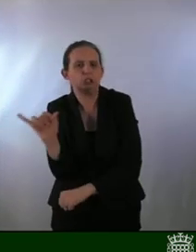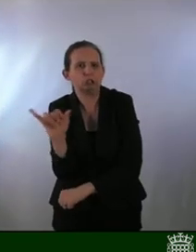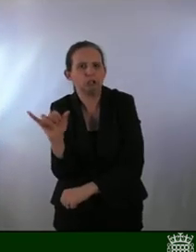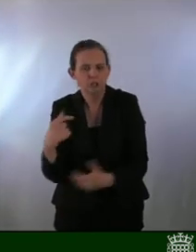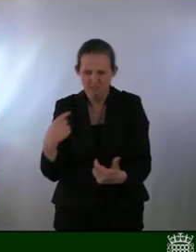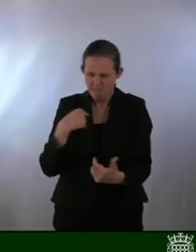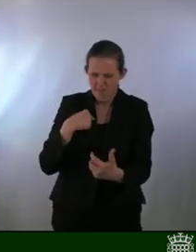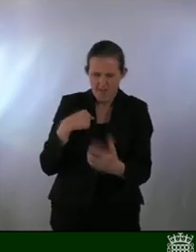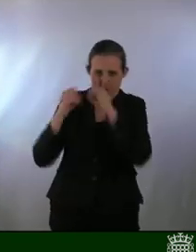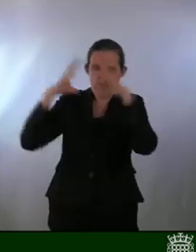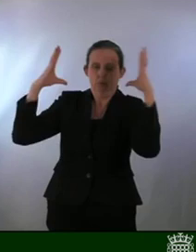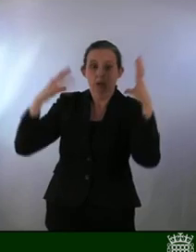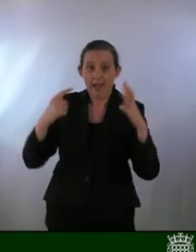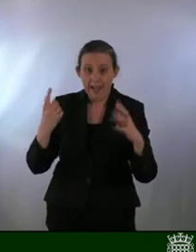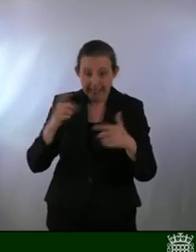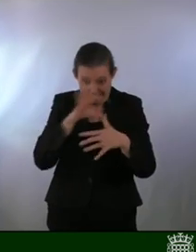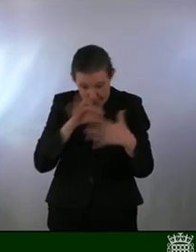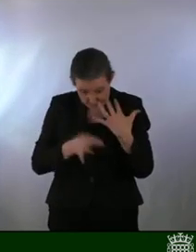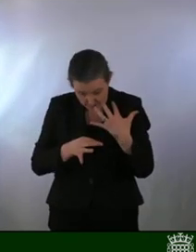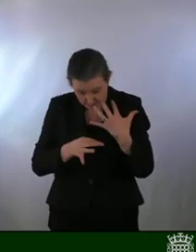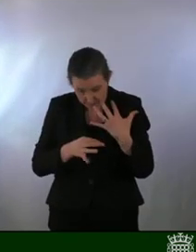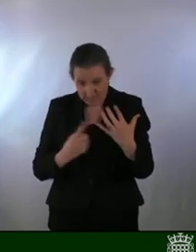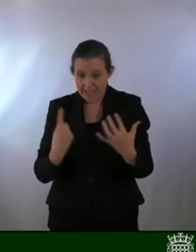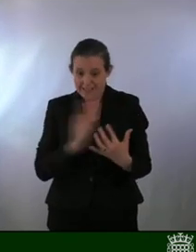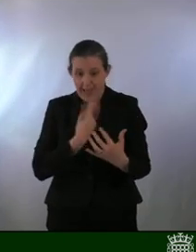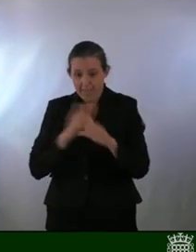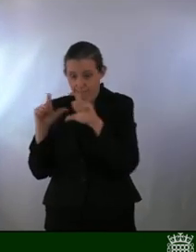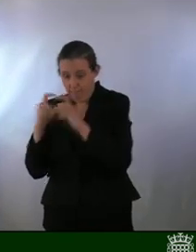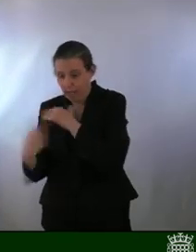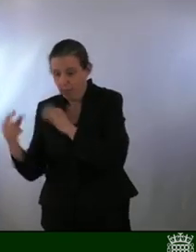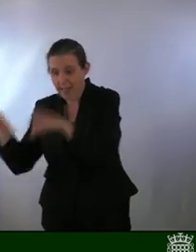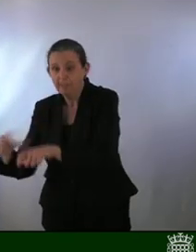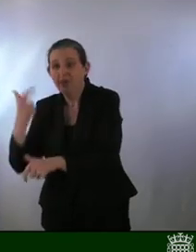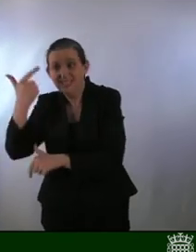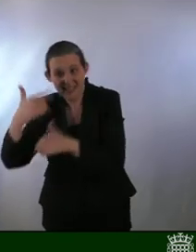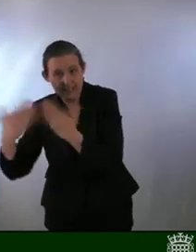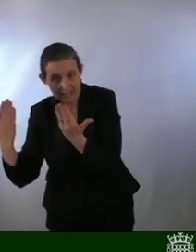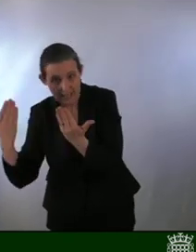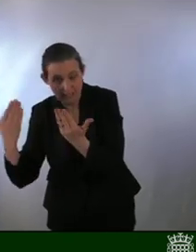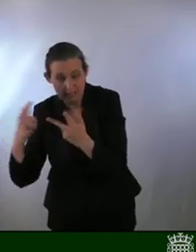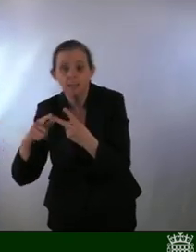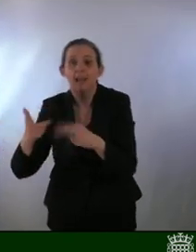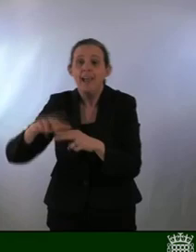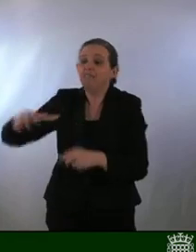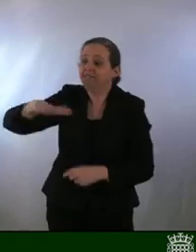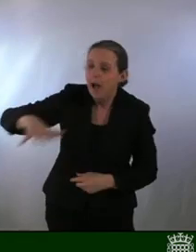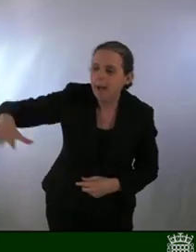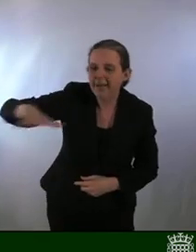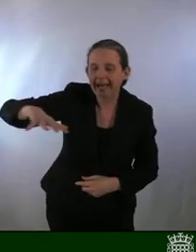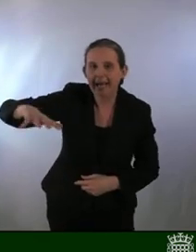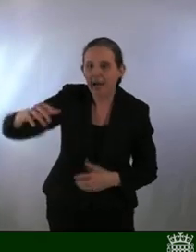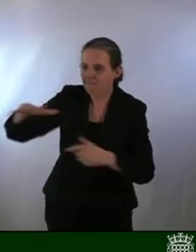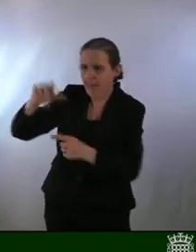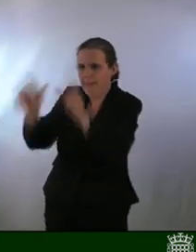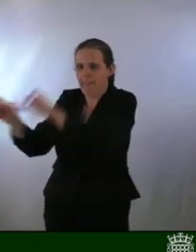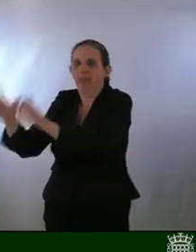and were on your own, you should self-isolate for 7 days. But if you were in a family, the whole family should self-isolate for 14